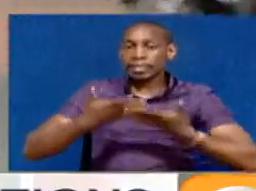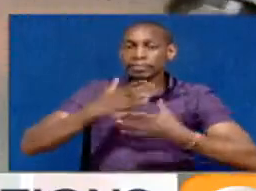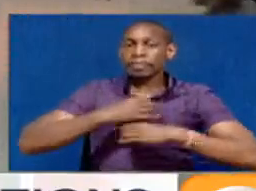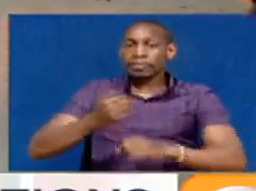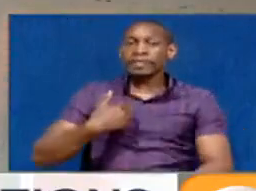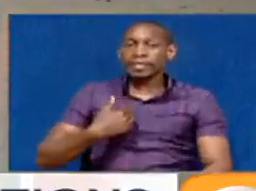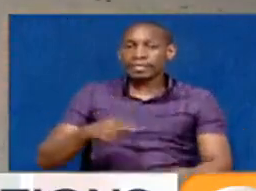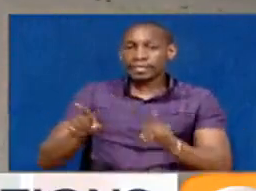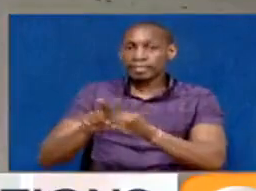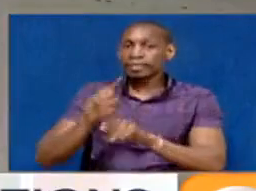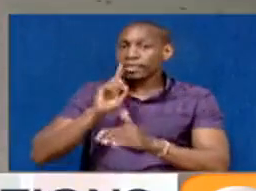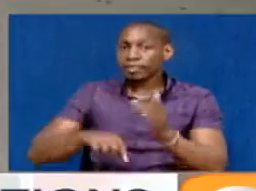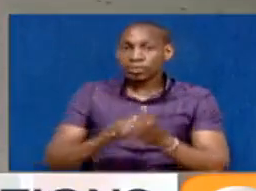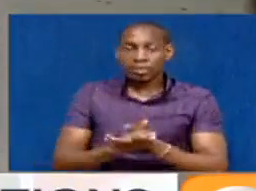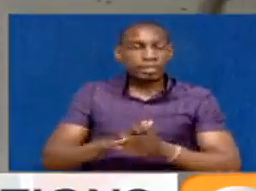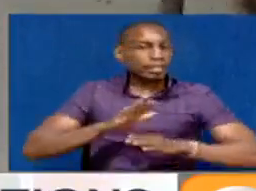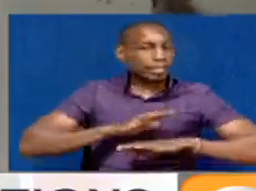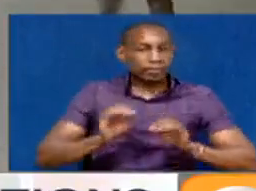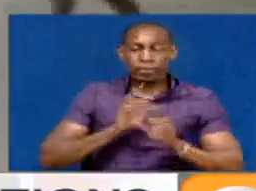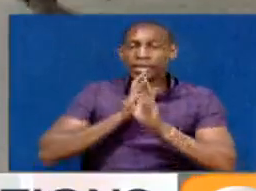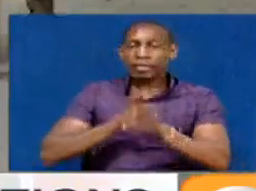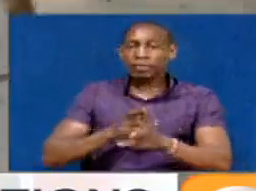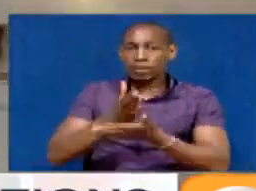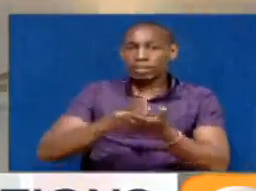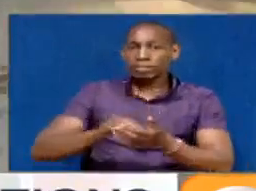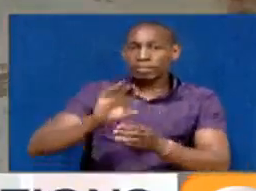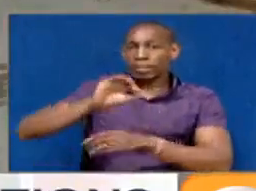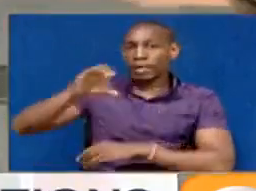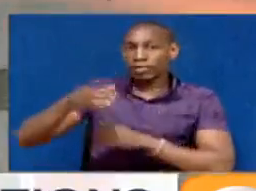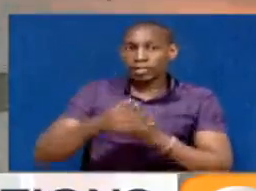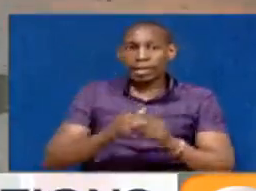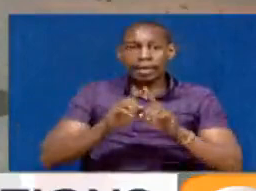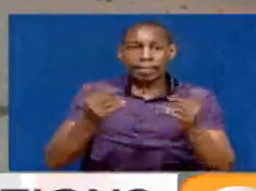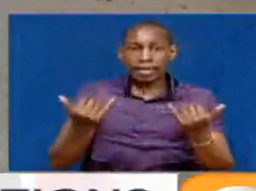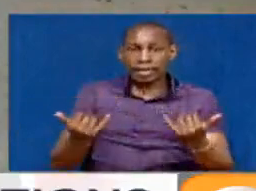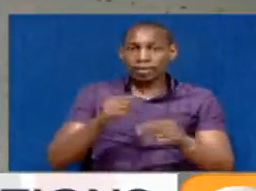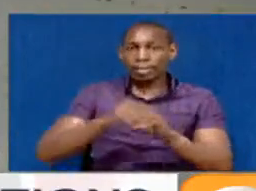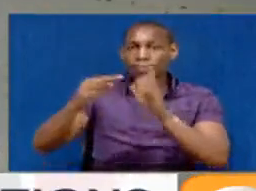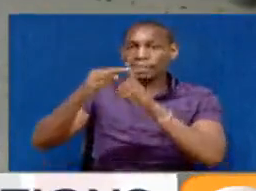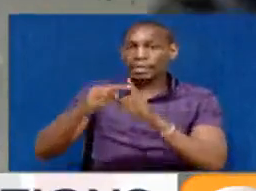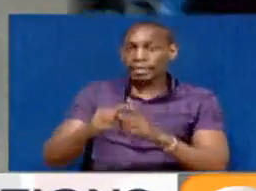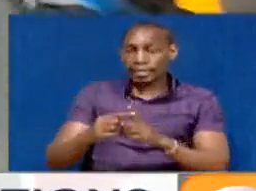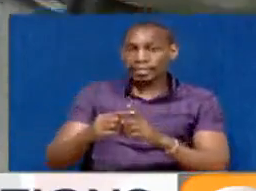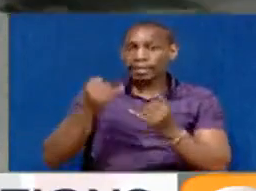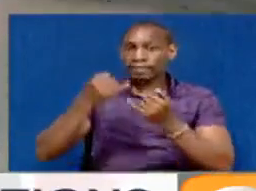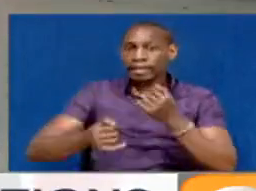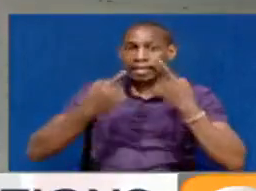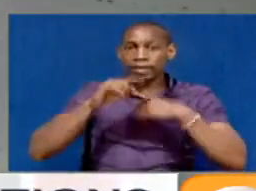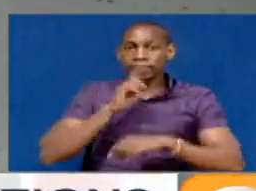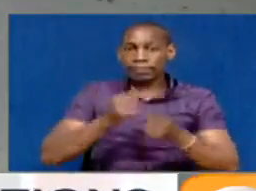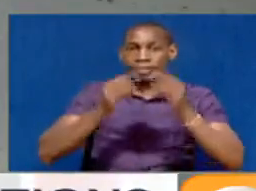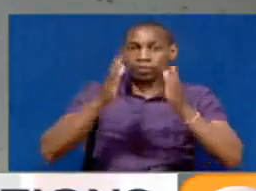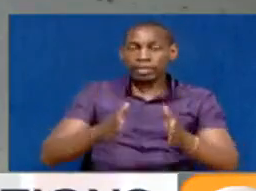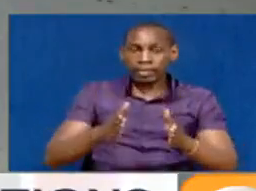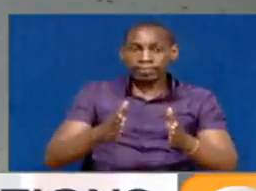also at the same time saying that she was not satisfied with results from some of the constituencies. But when the tally was finally announced, the